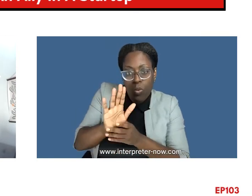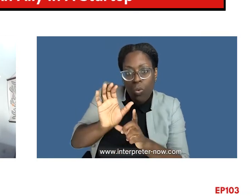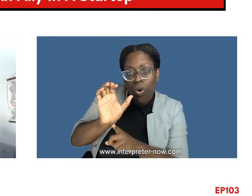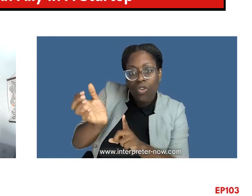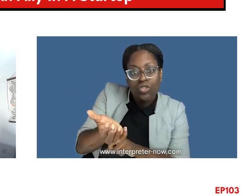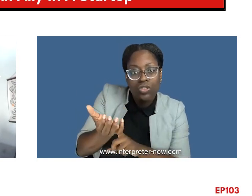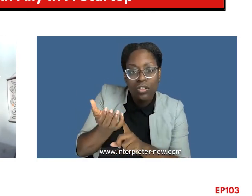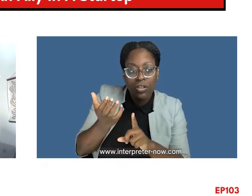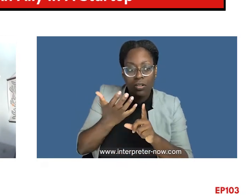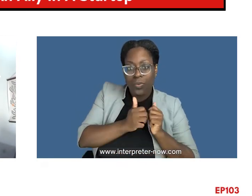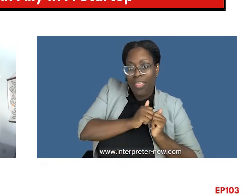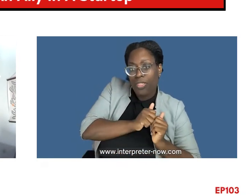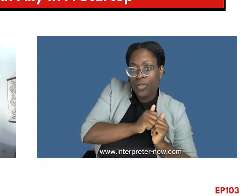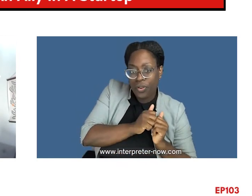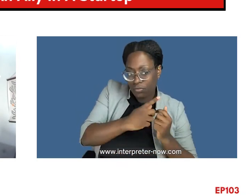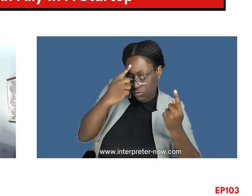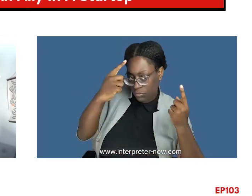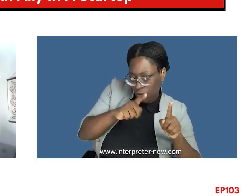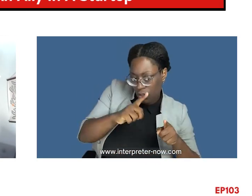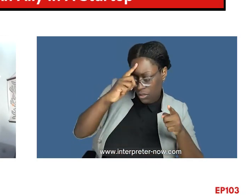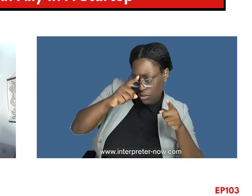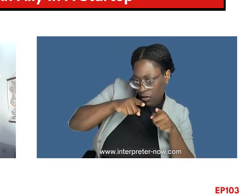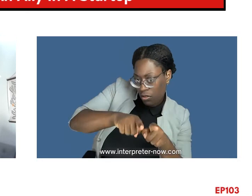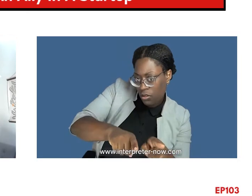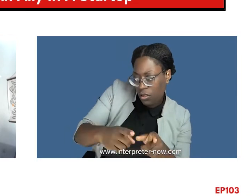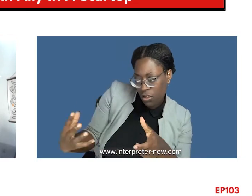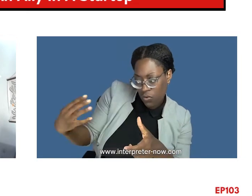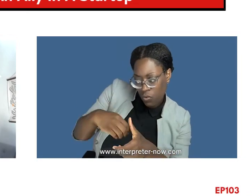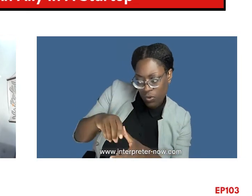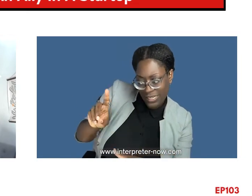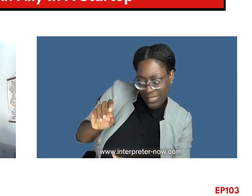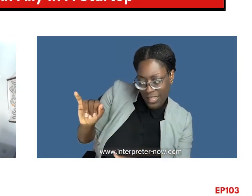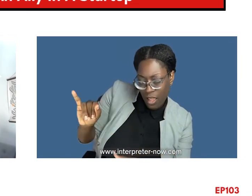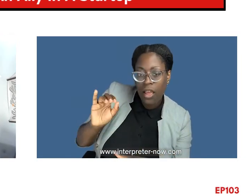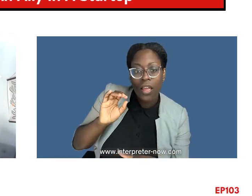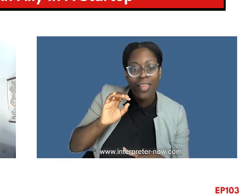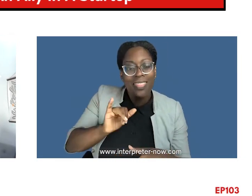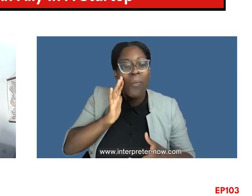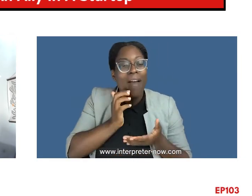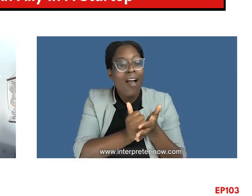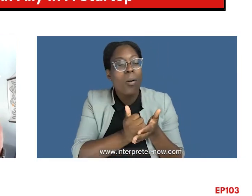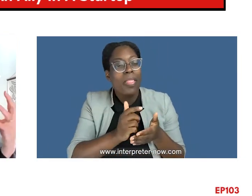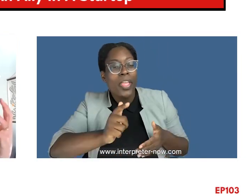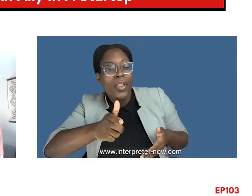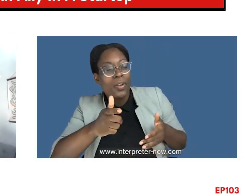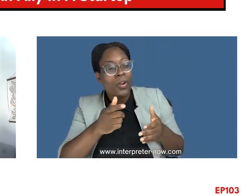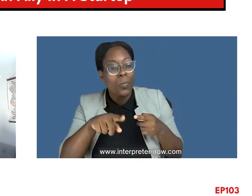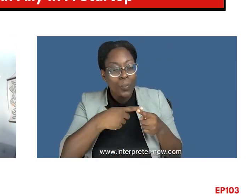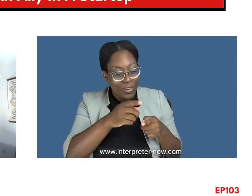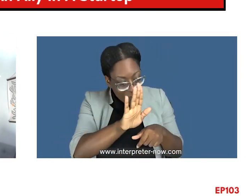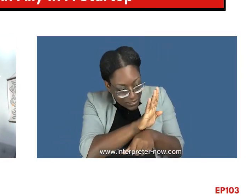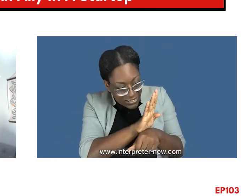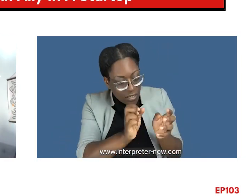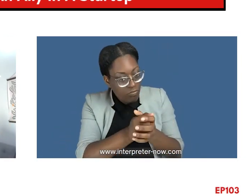culture from scratch. And so as you do that together and from the beginning, it's going to be easier to